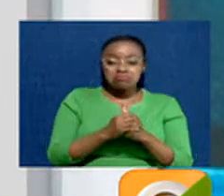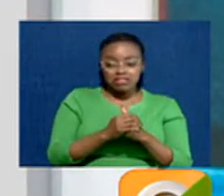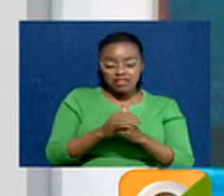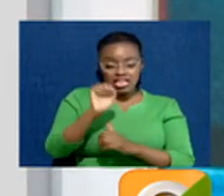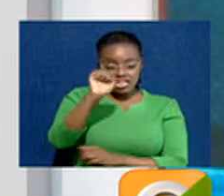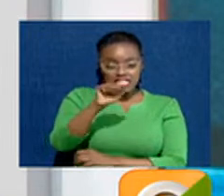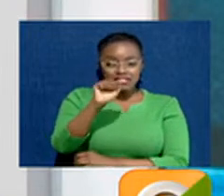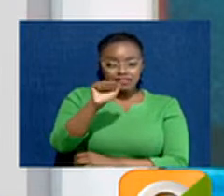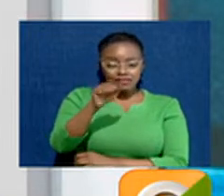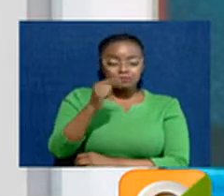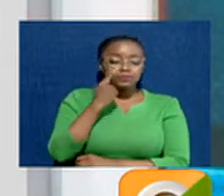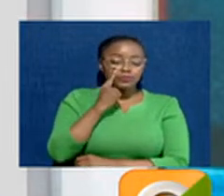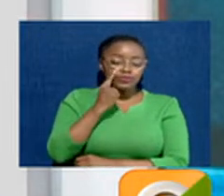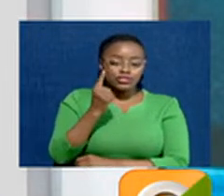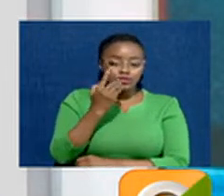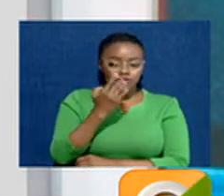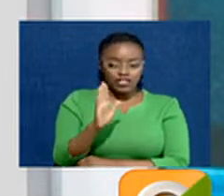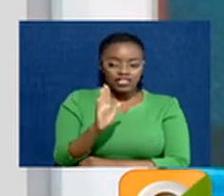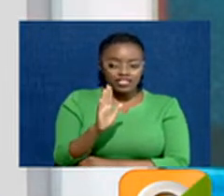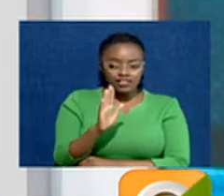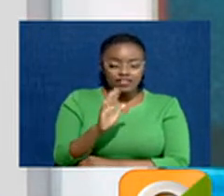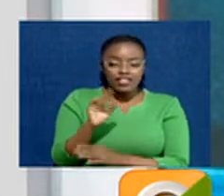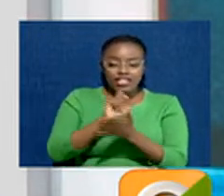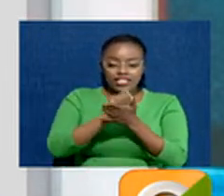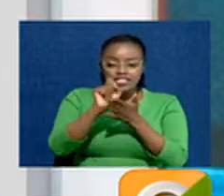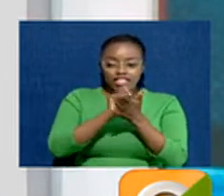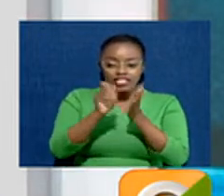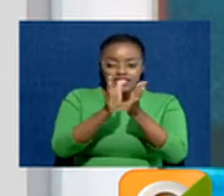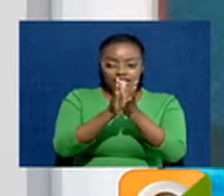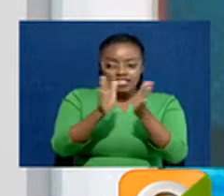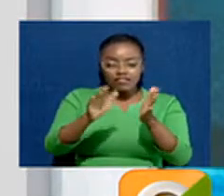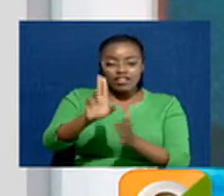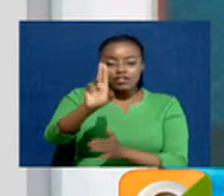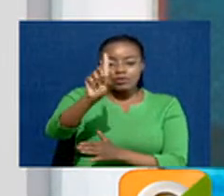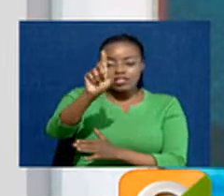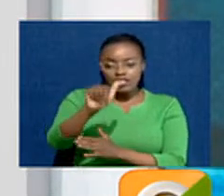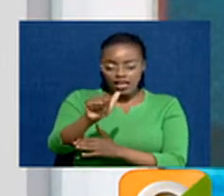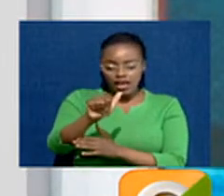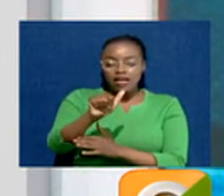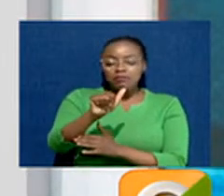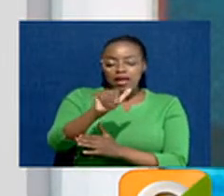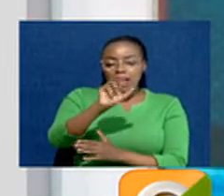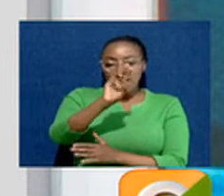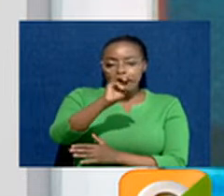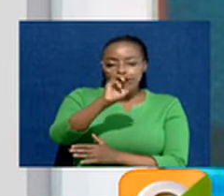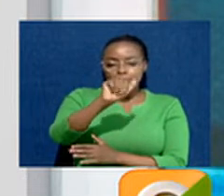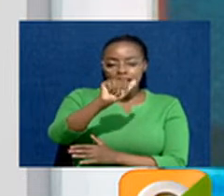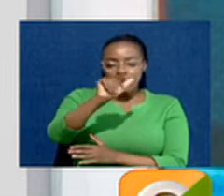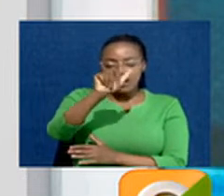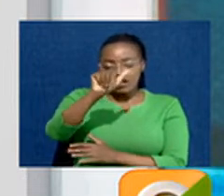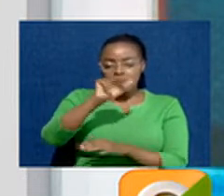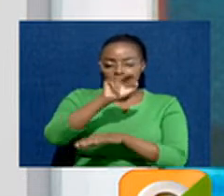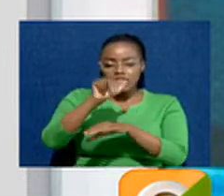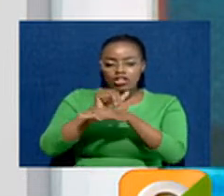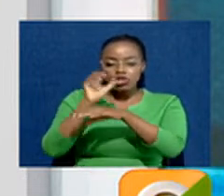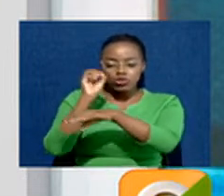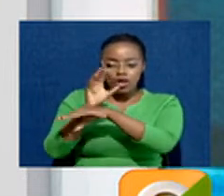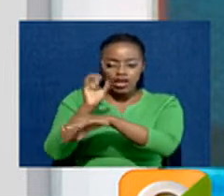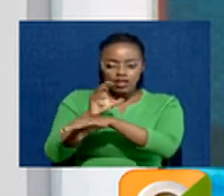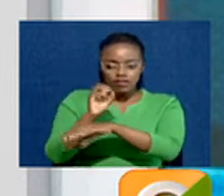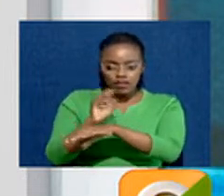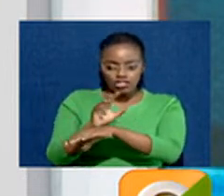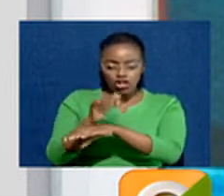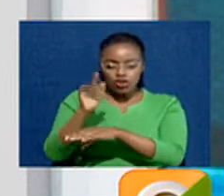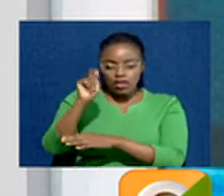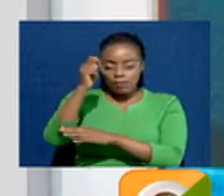Yes, we saw that the Secretary General of UDA, Cleophas Malala, the National Advisor on, or rather,